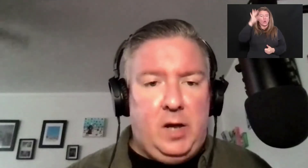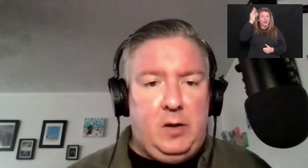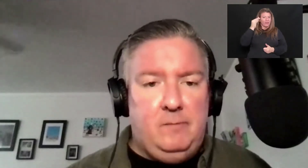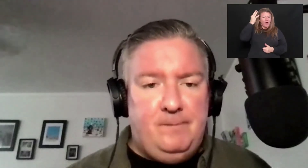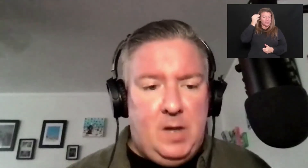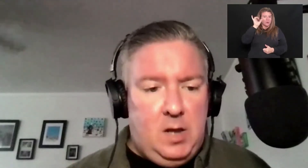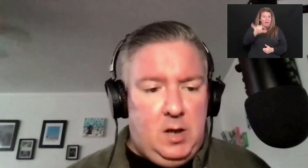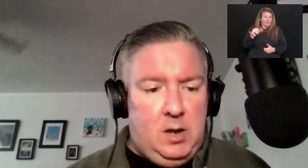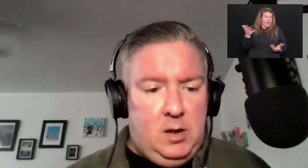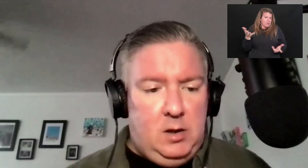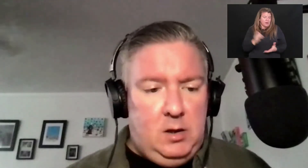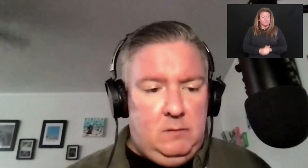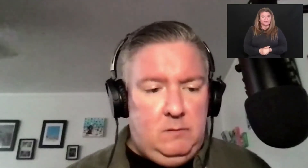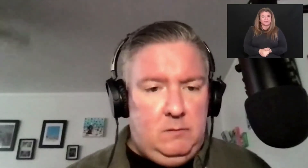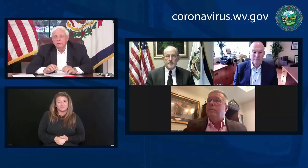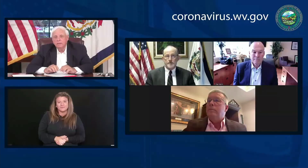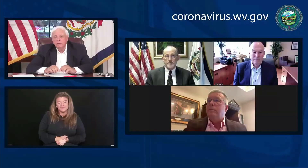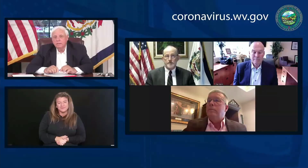were. Thank you.